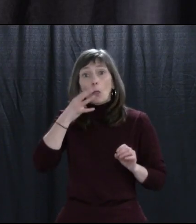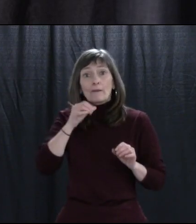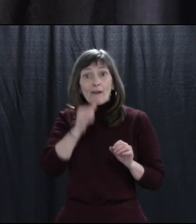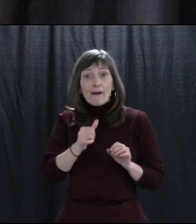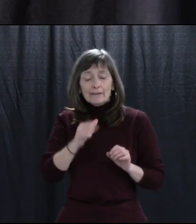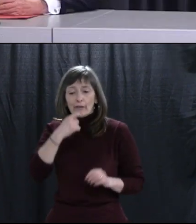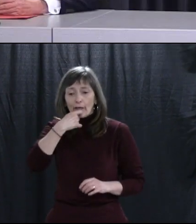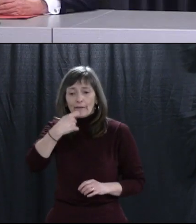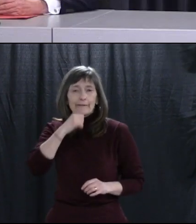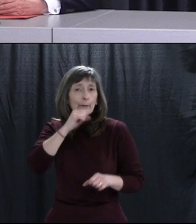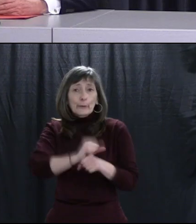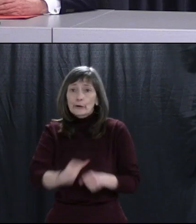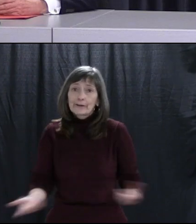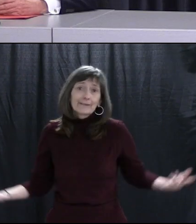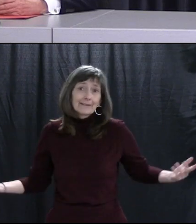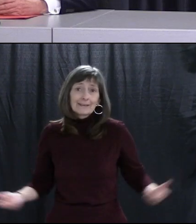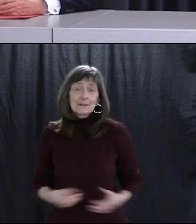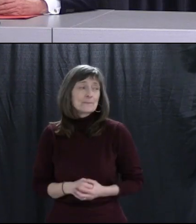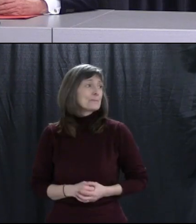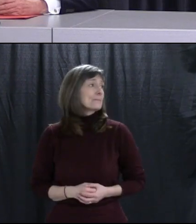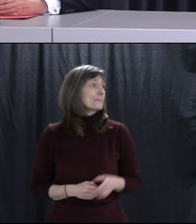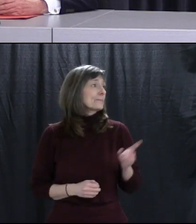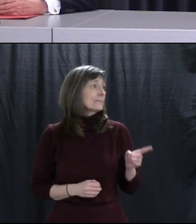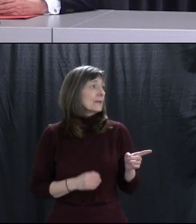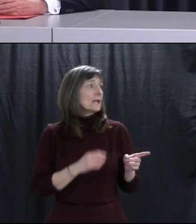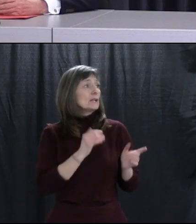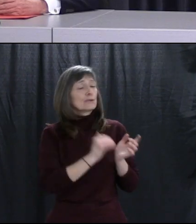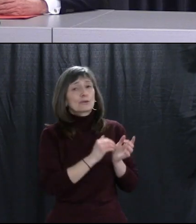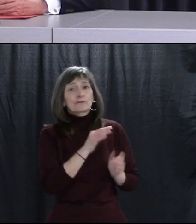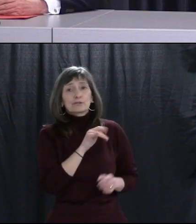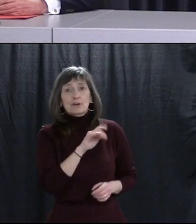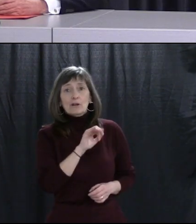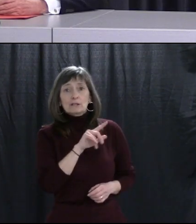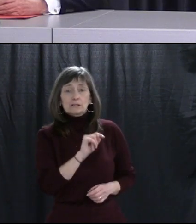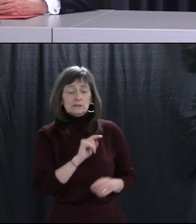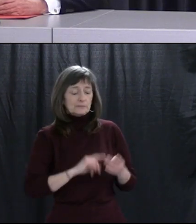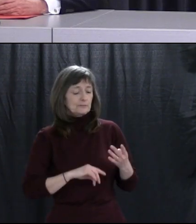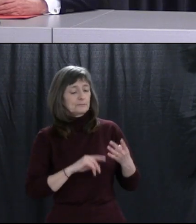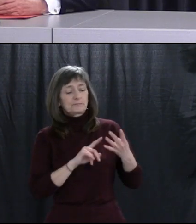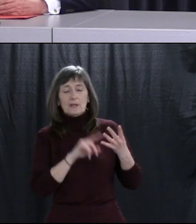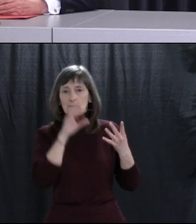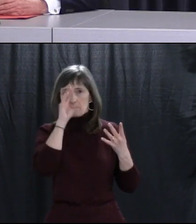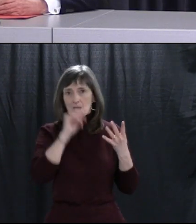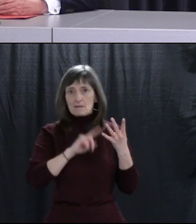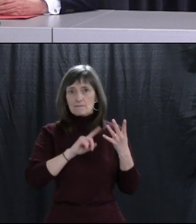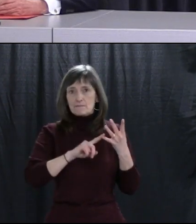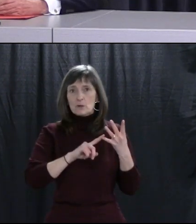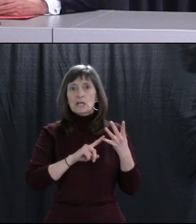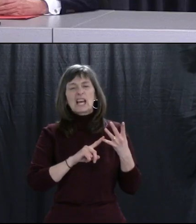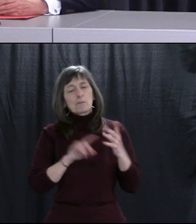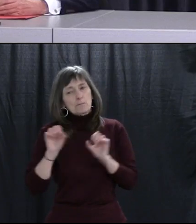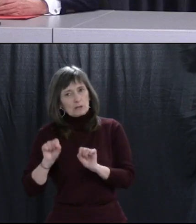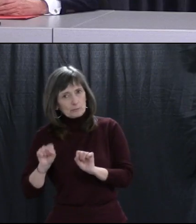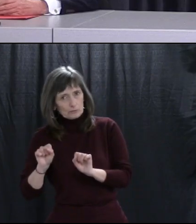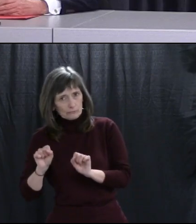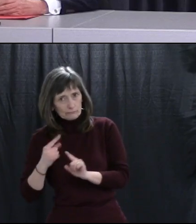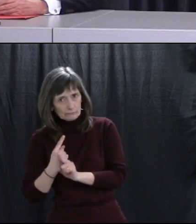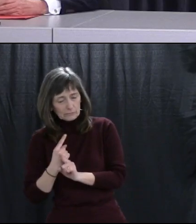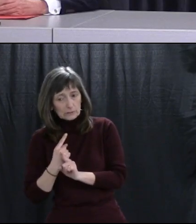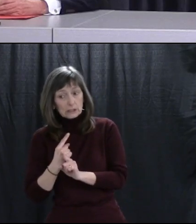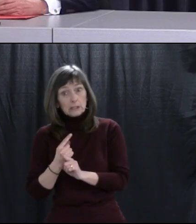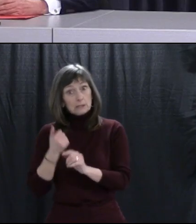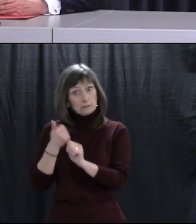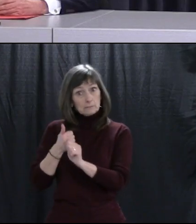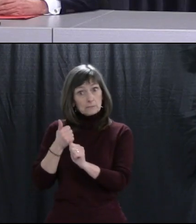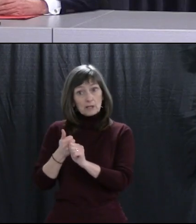Dr. Fitzgerald, the man that has recently been identified as being the fourth case of COVID, assume it's presumptive at this point, and did he